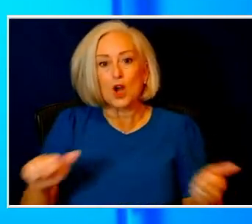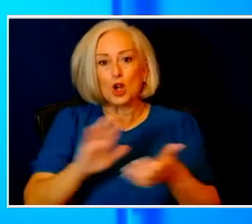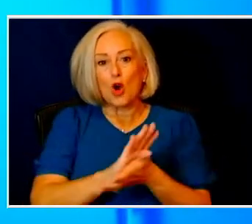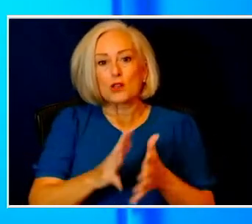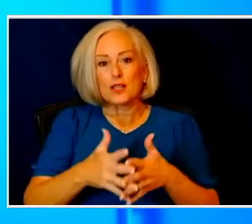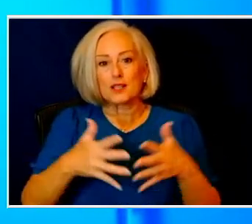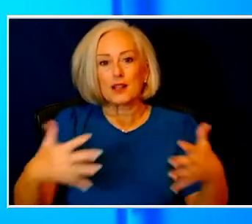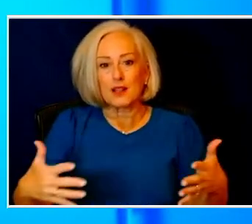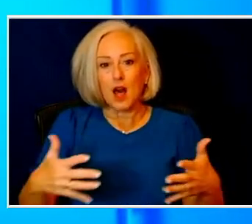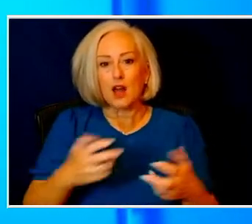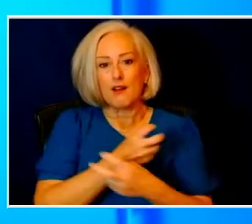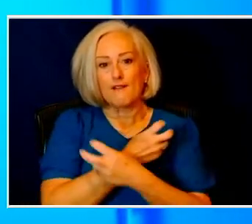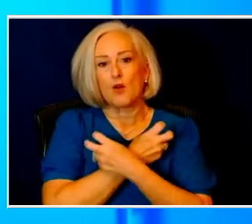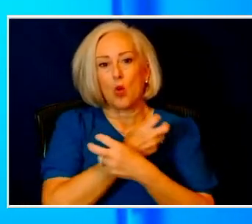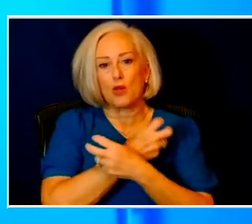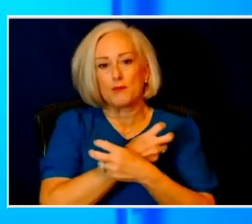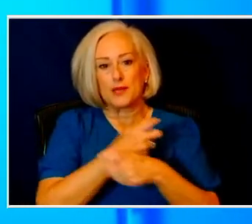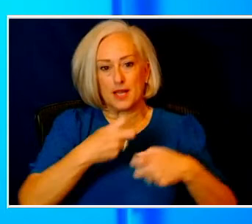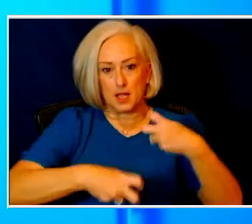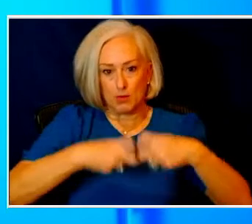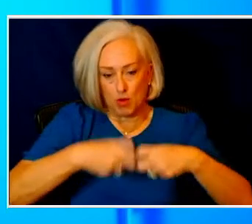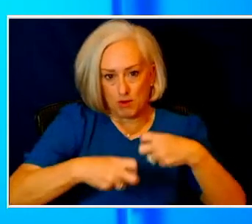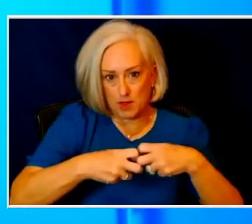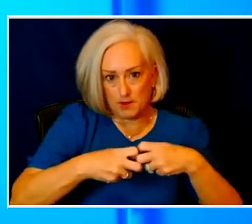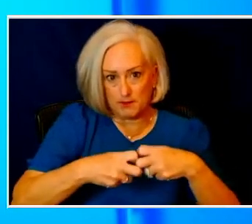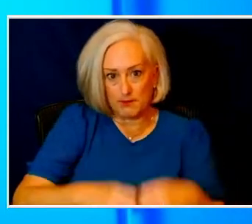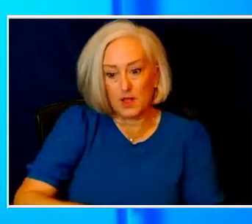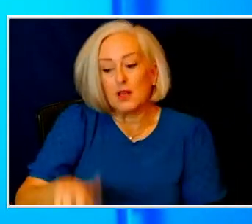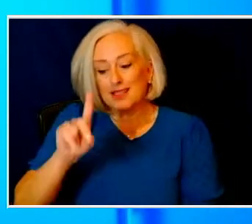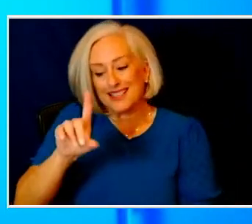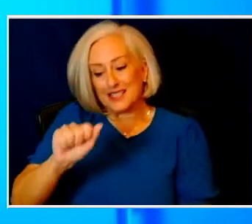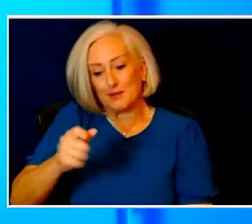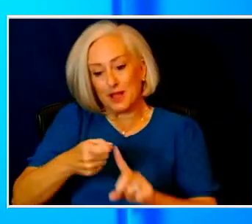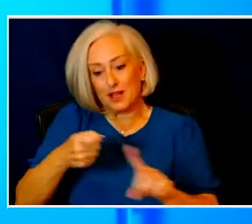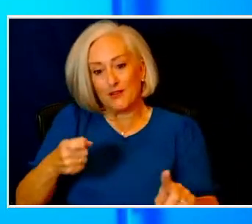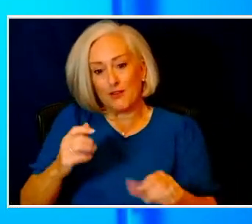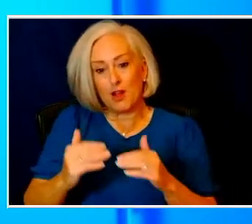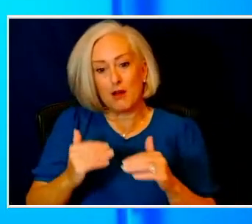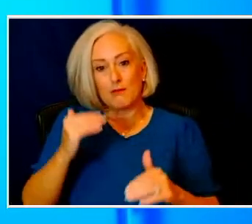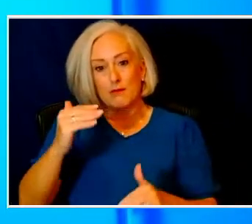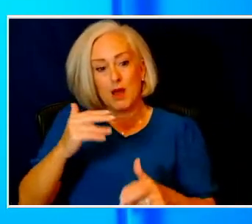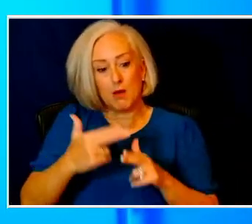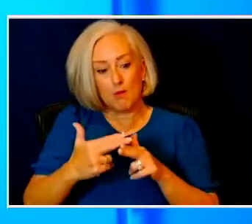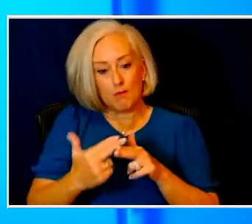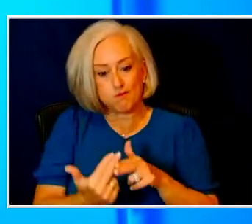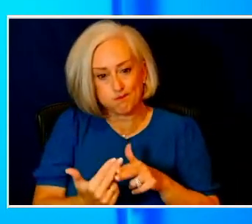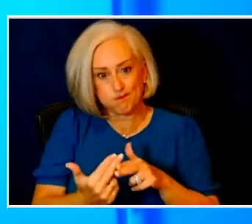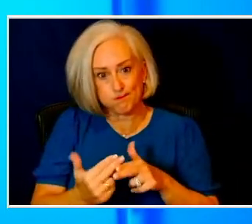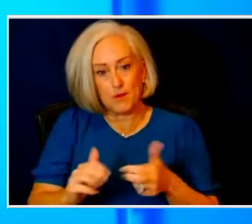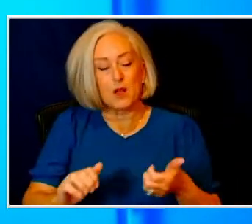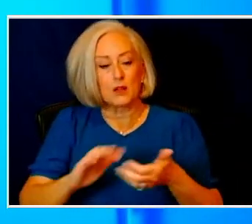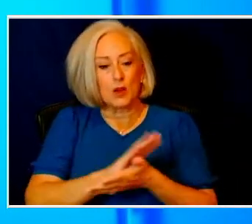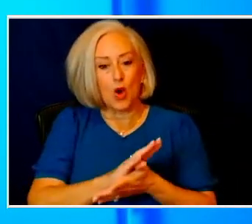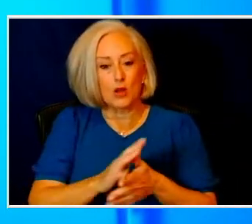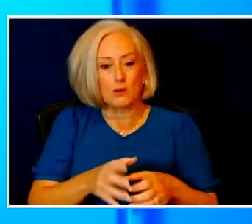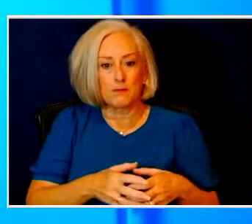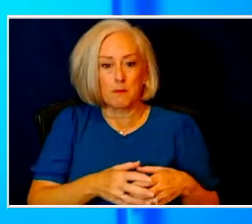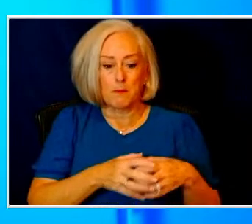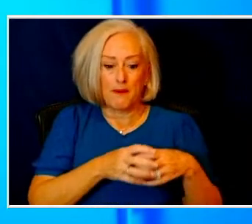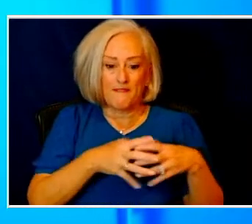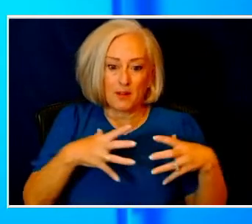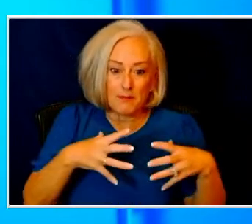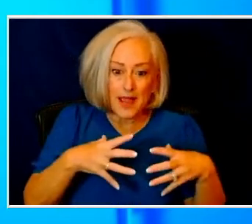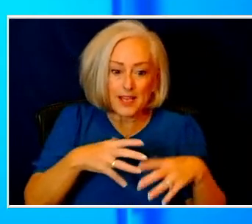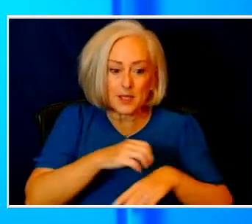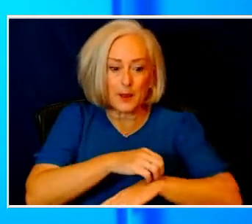of the disability associated with obesity is related to stress and inflammation of hips and knees,